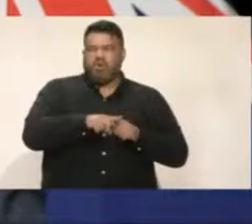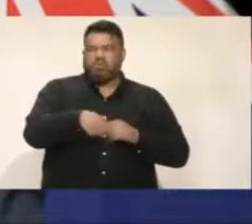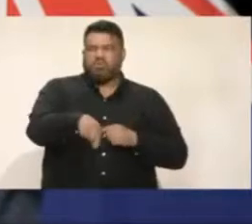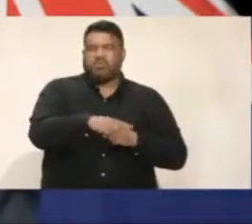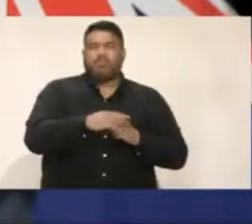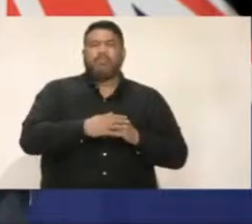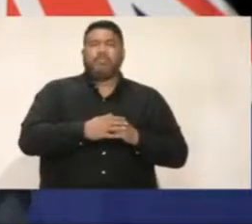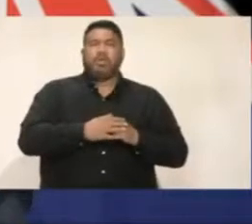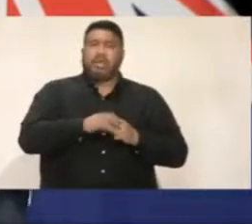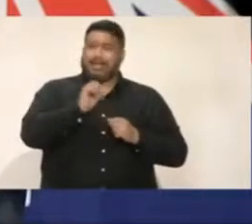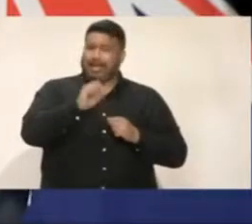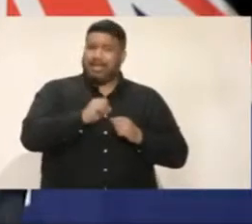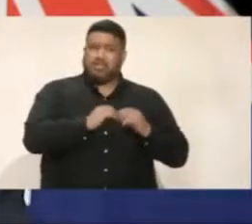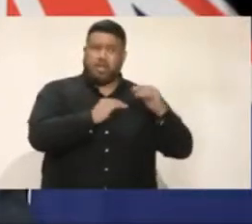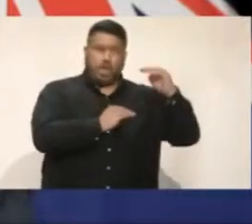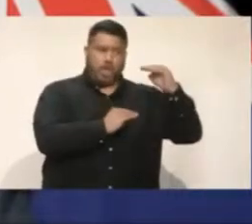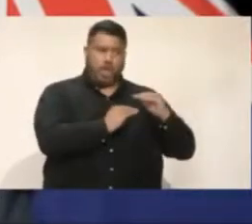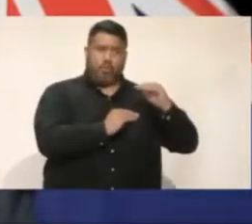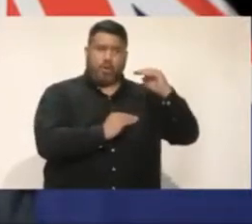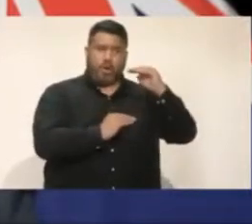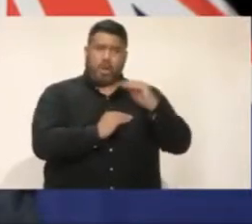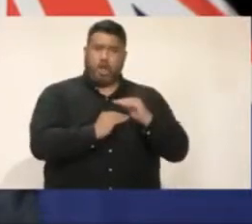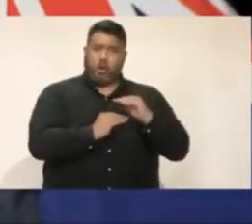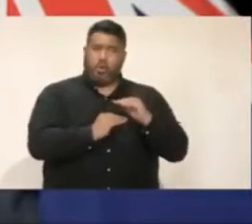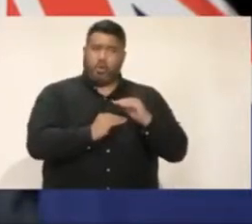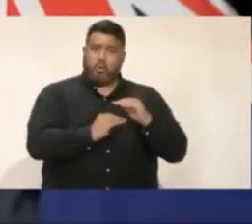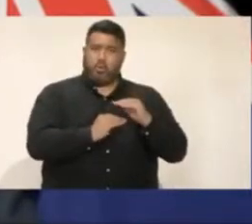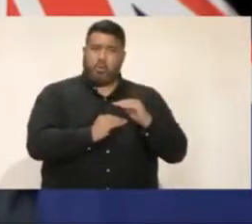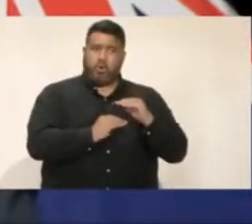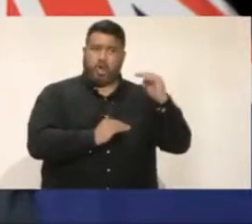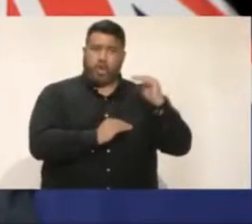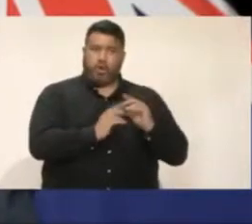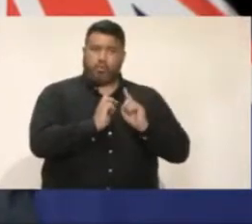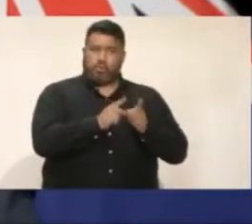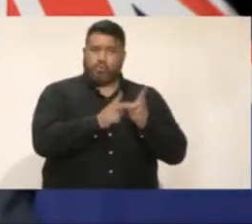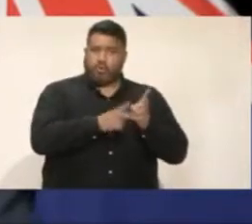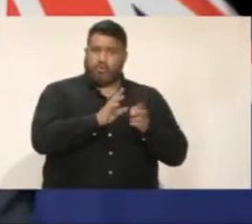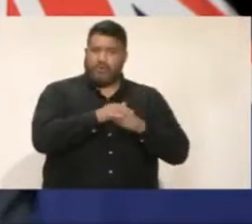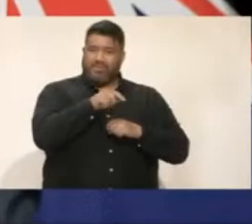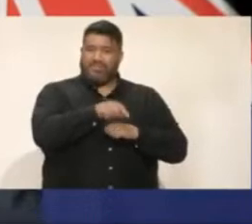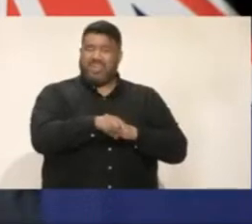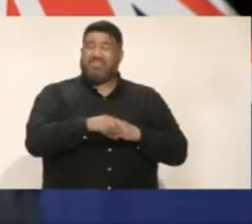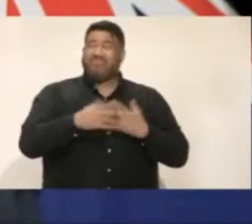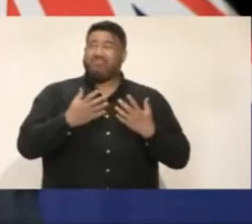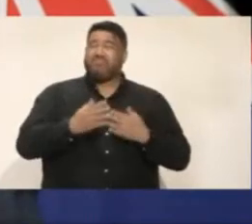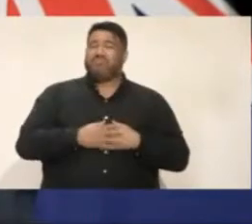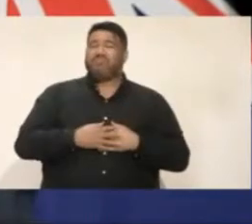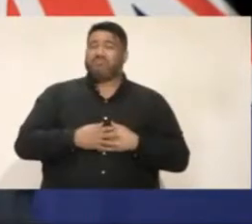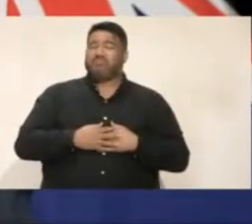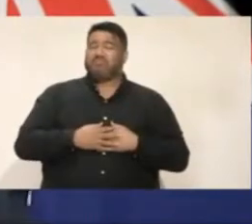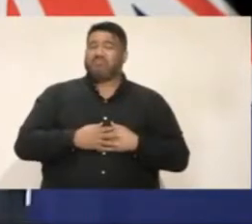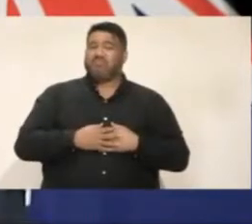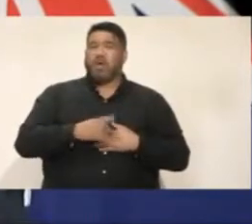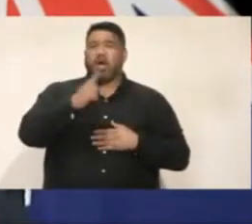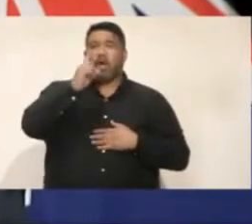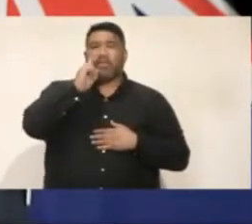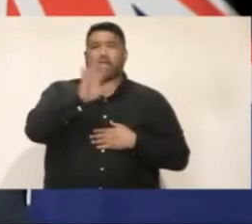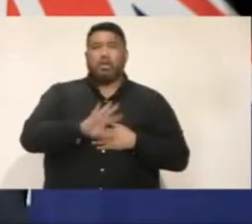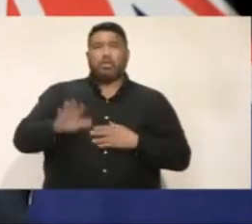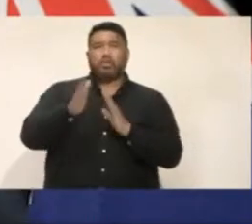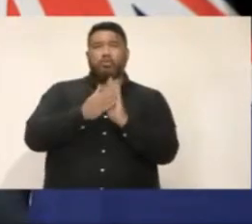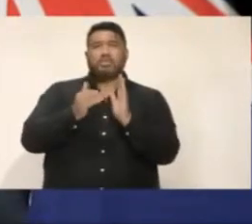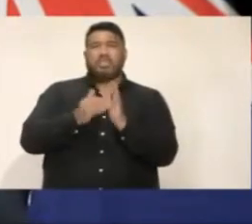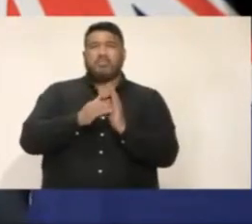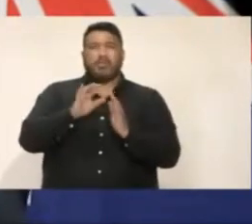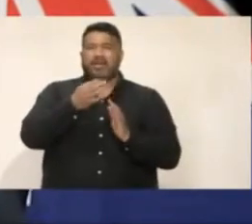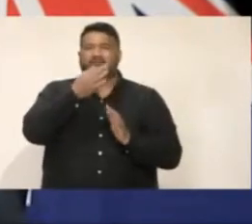lower levels and lower rates of admission. So I think so far around the country, a few hundred admissions related to flu, whereas in a